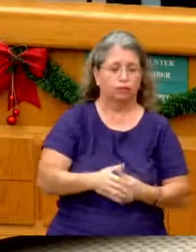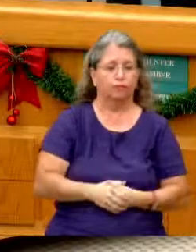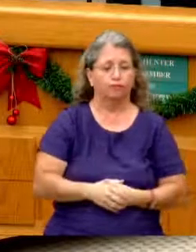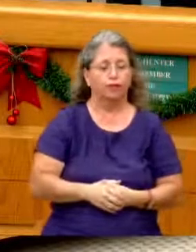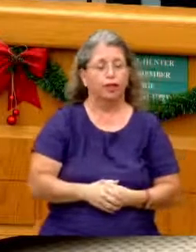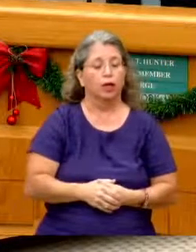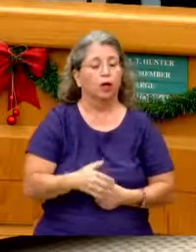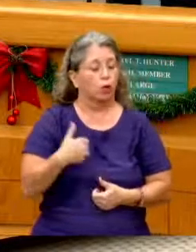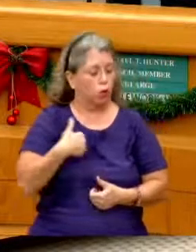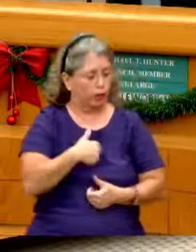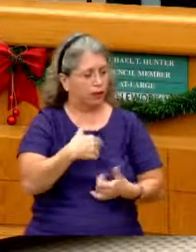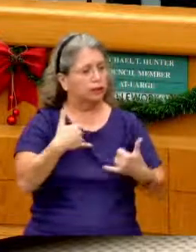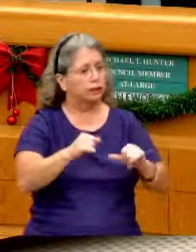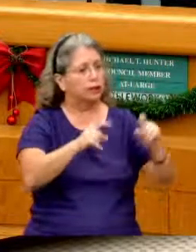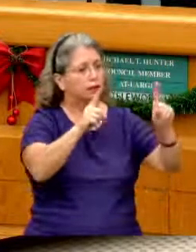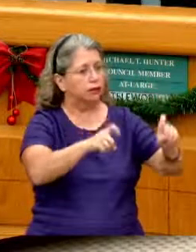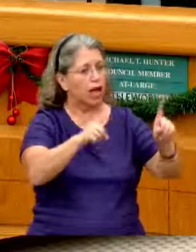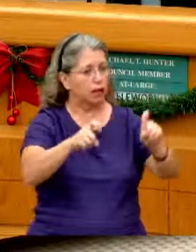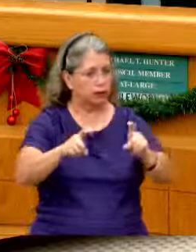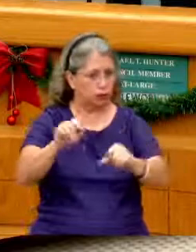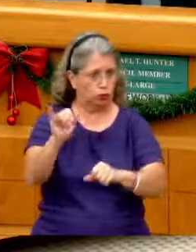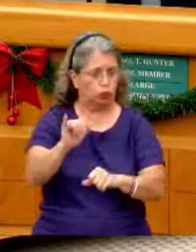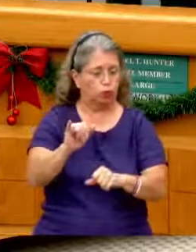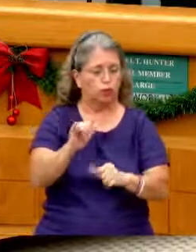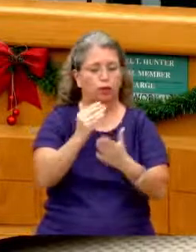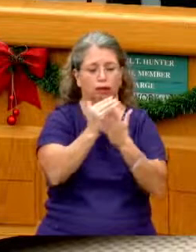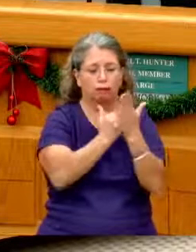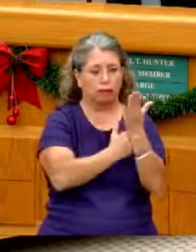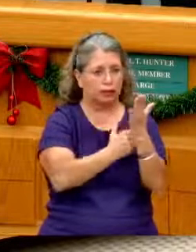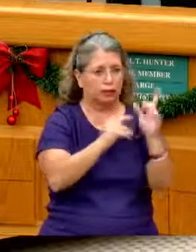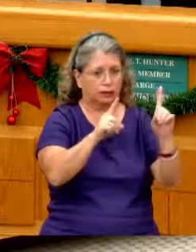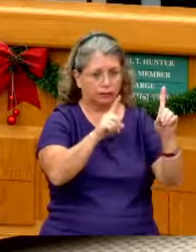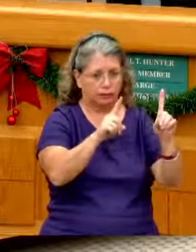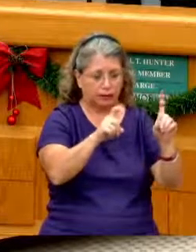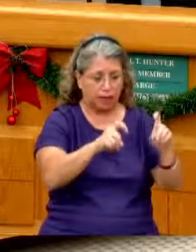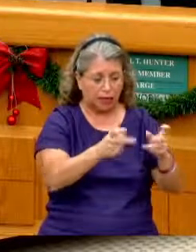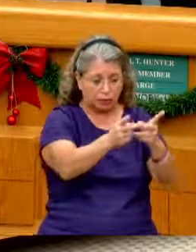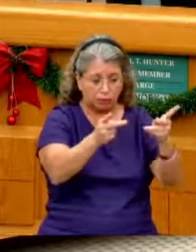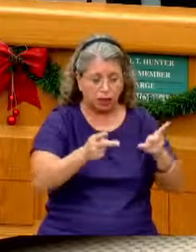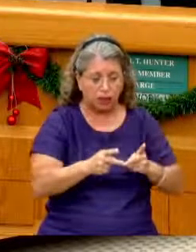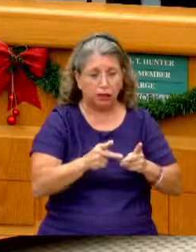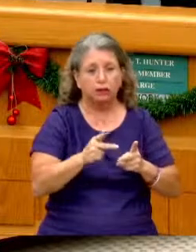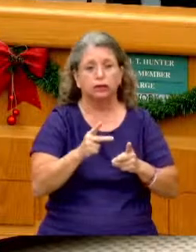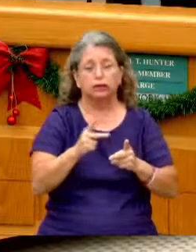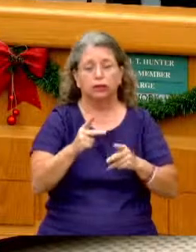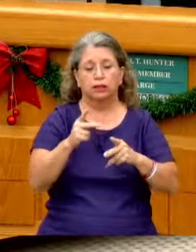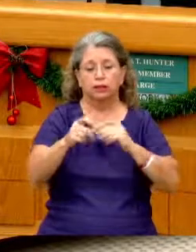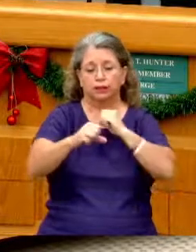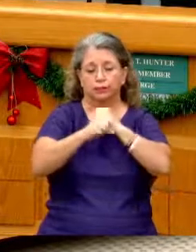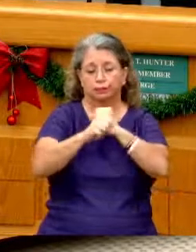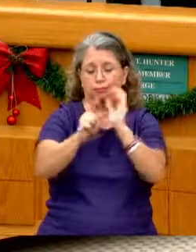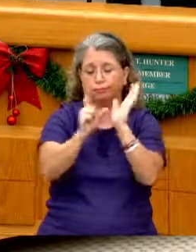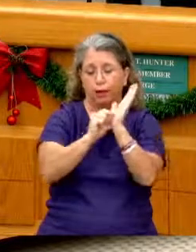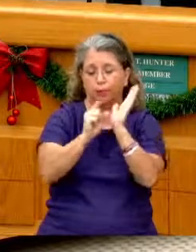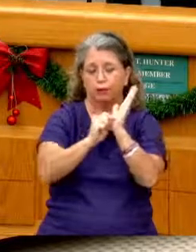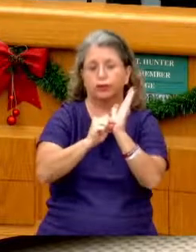Nueces County. A list of current sites is updated weekly and is published on the